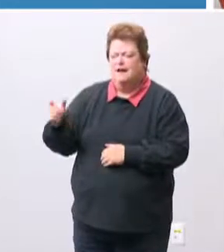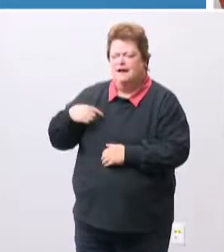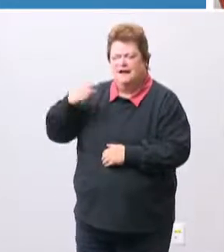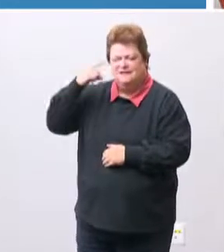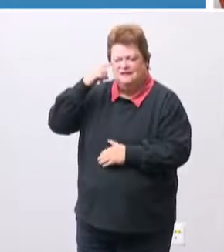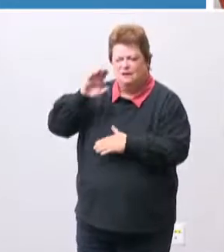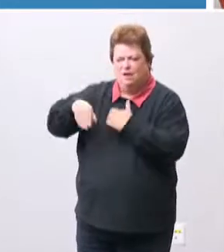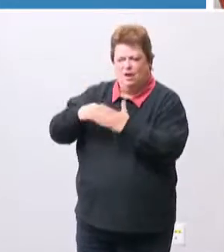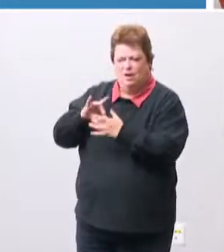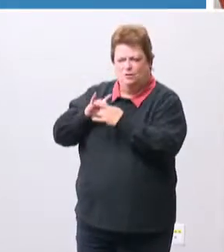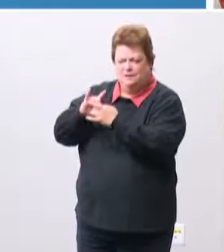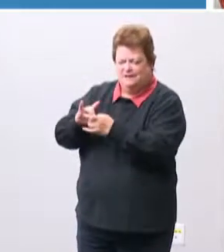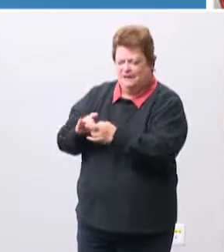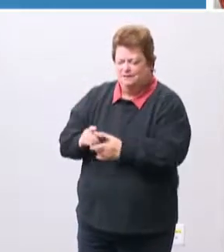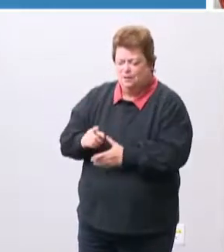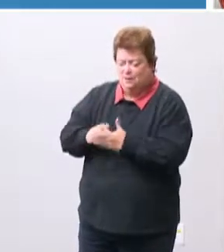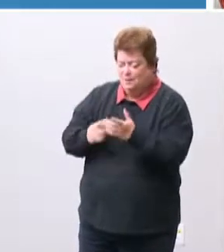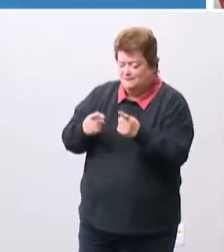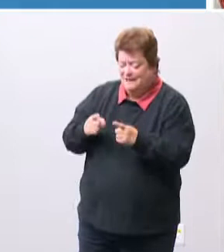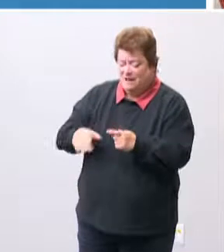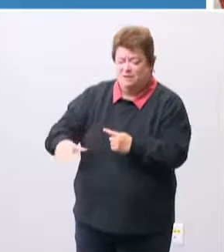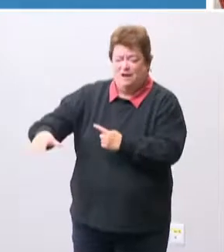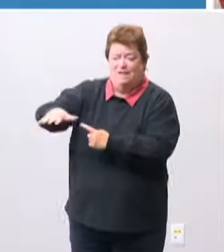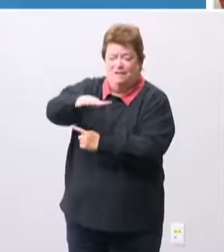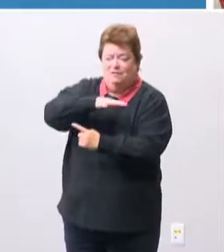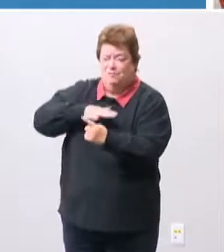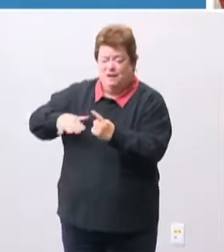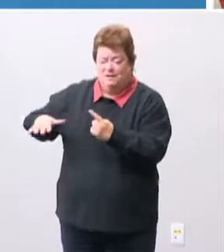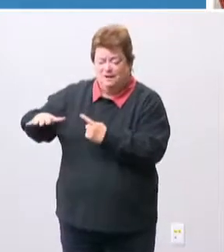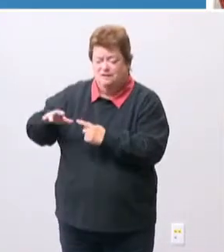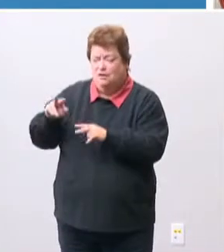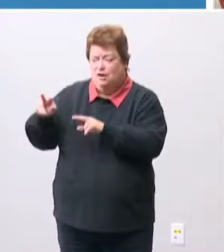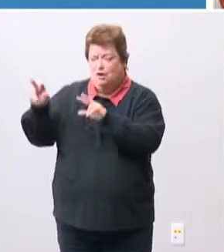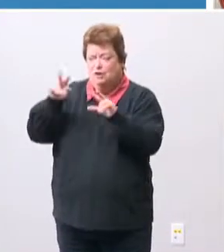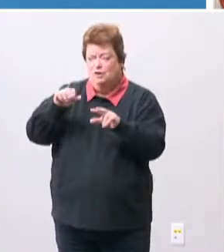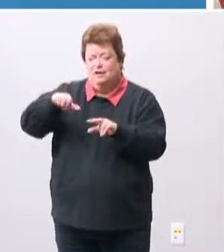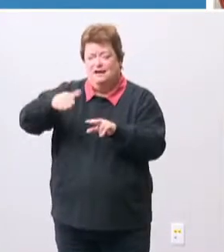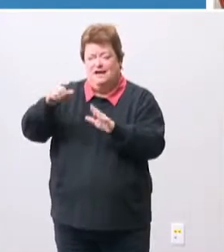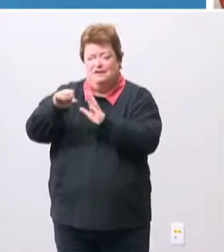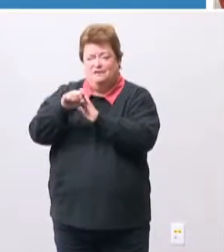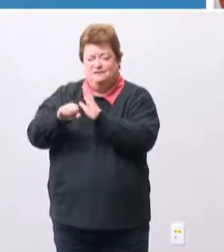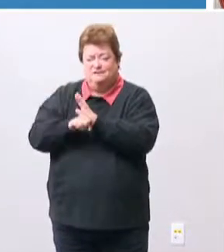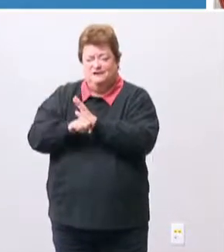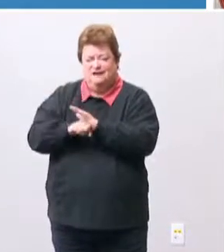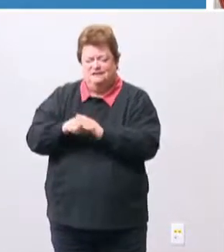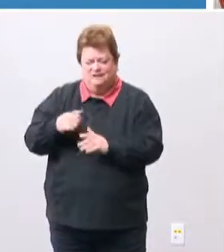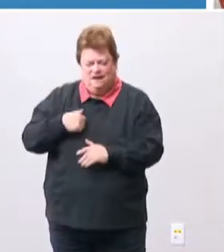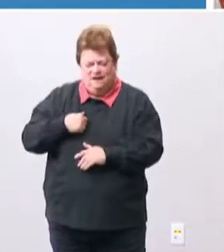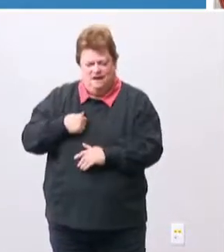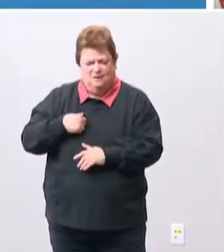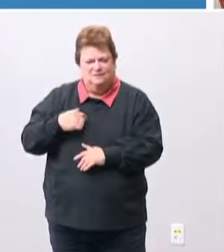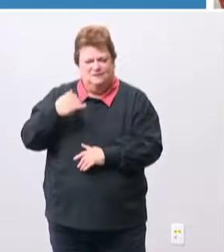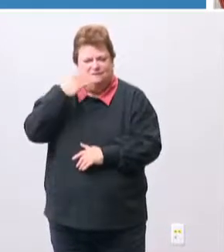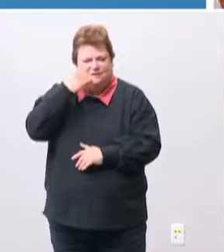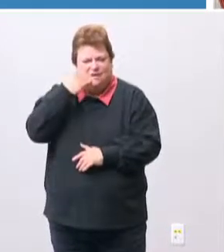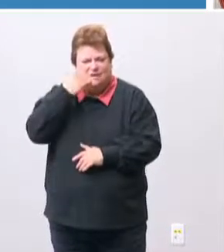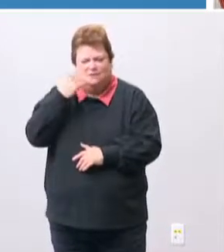to, what's happening all around us. And if you look at other states, I was on a call today